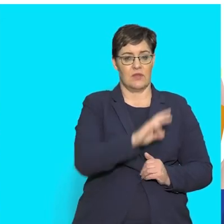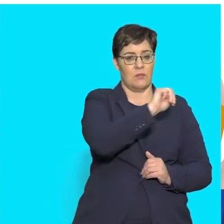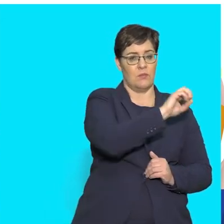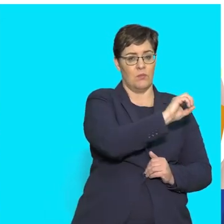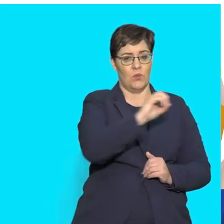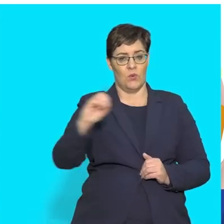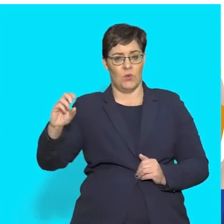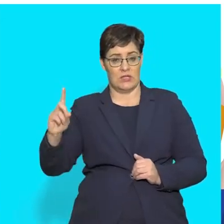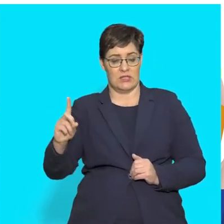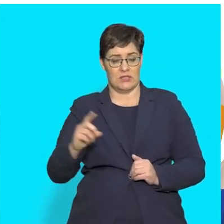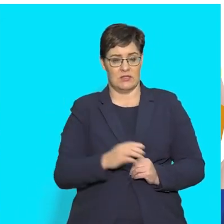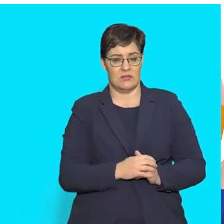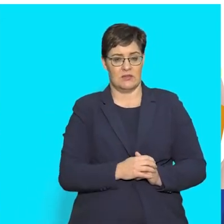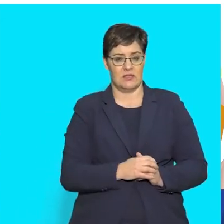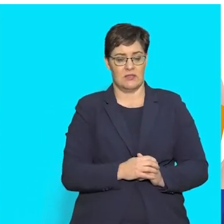mood,